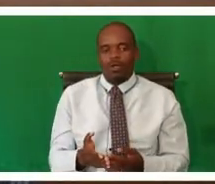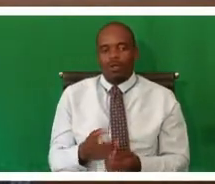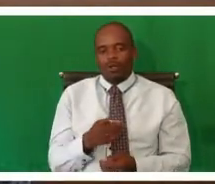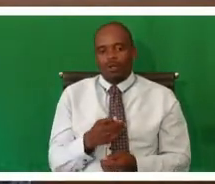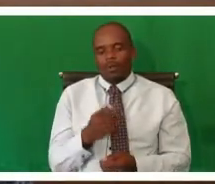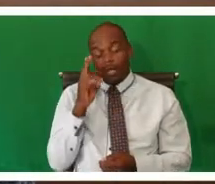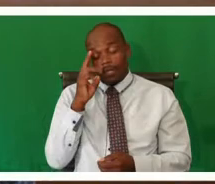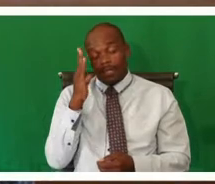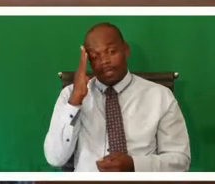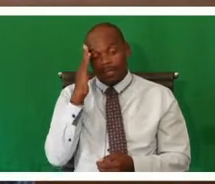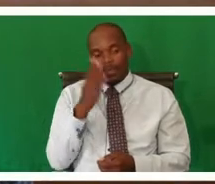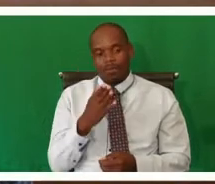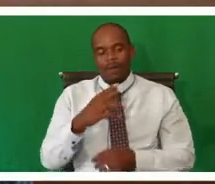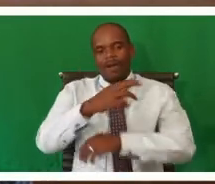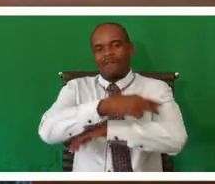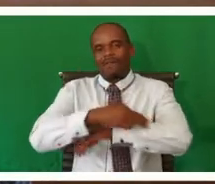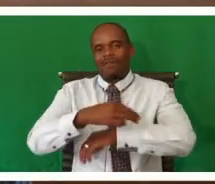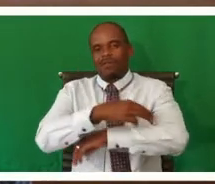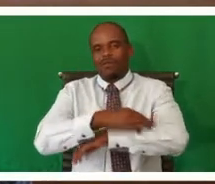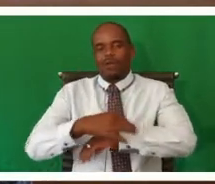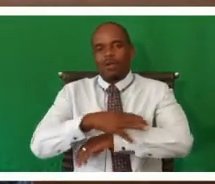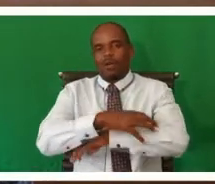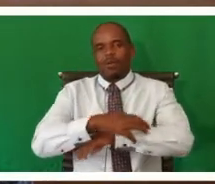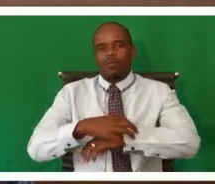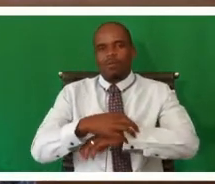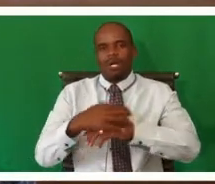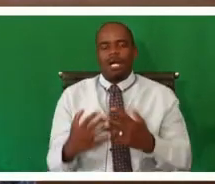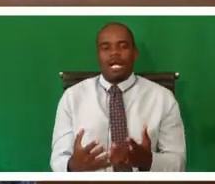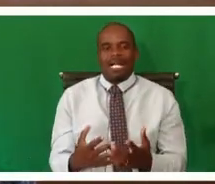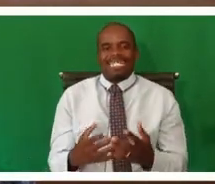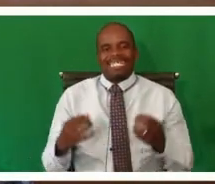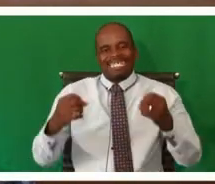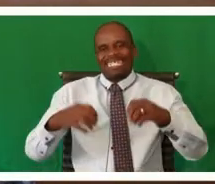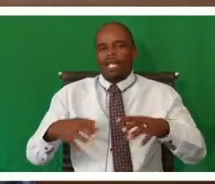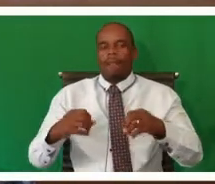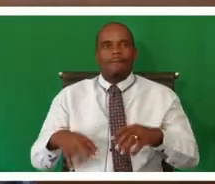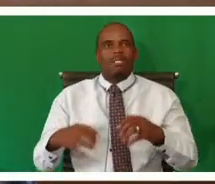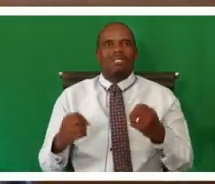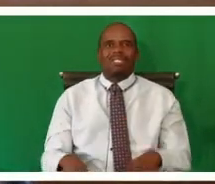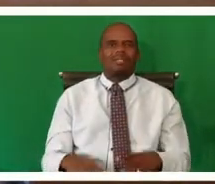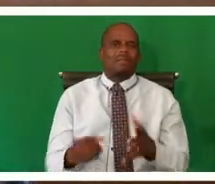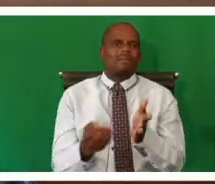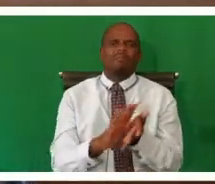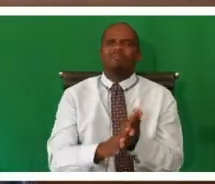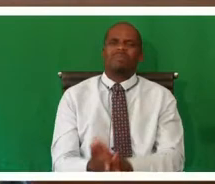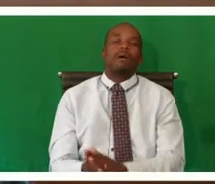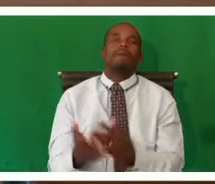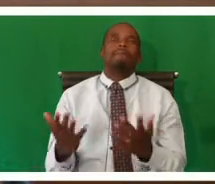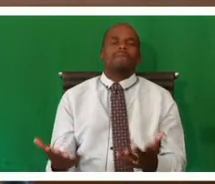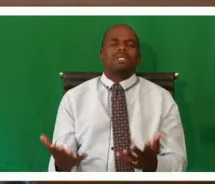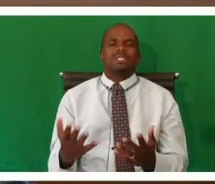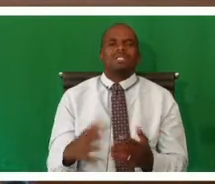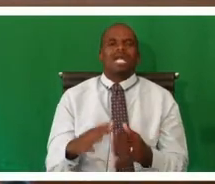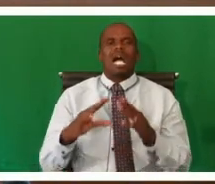enough, farms were flooded, causing another massive damage on farm infrastructure such as silos, houses, workshops, crops, and